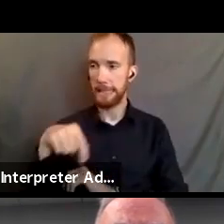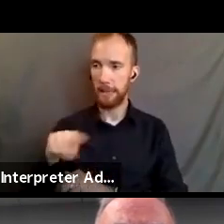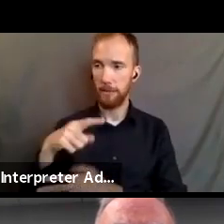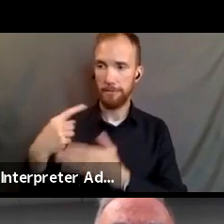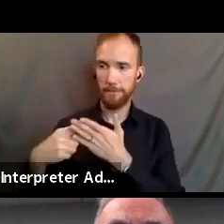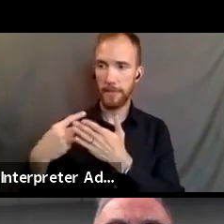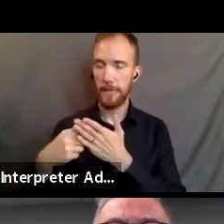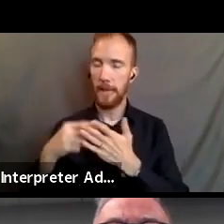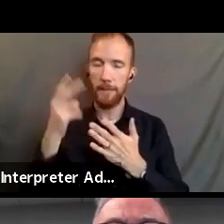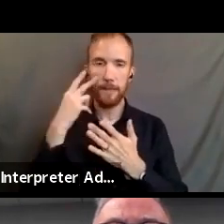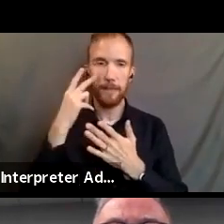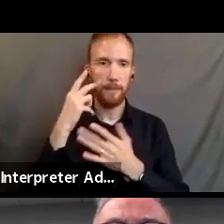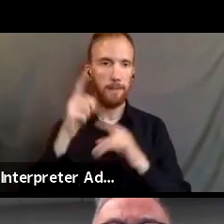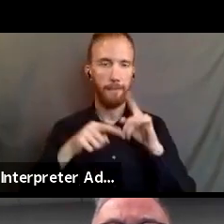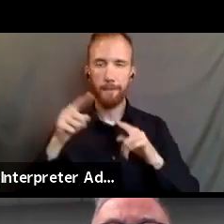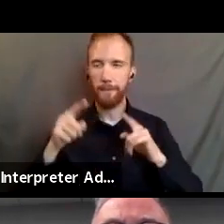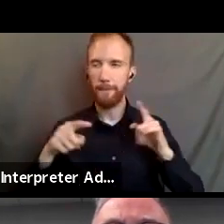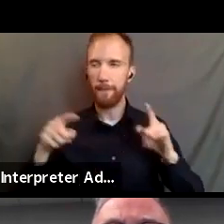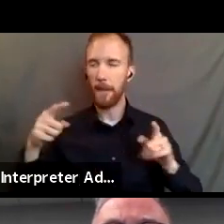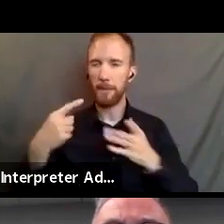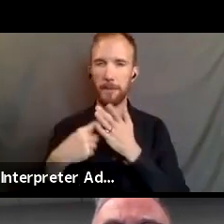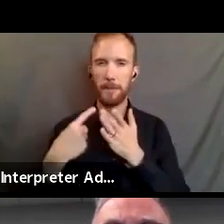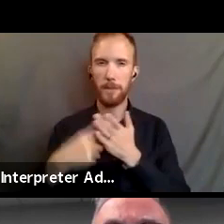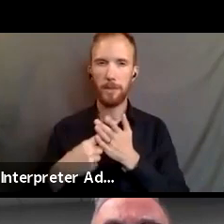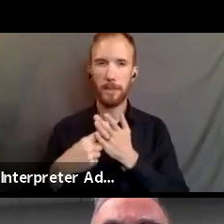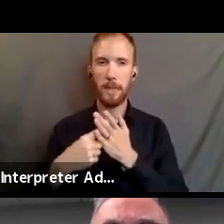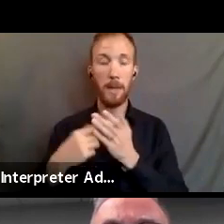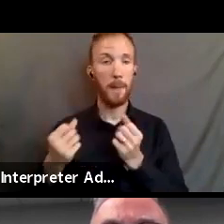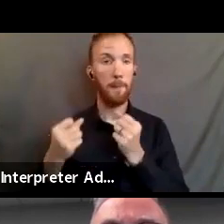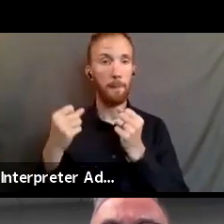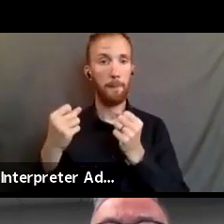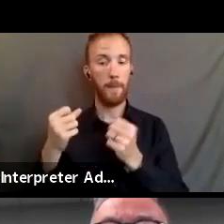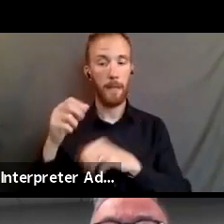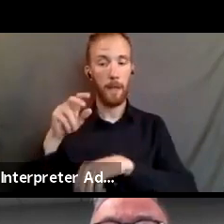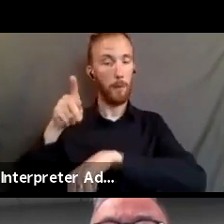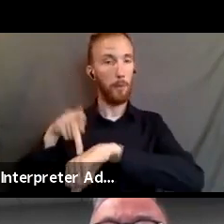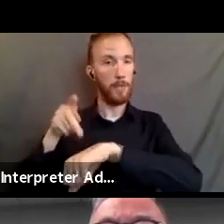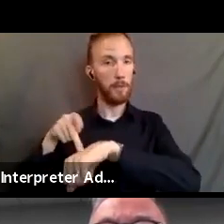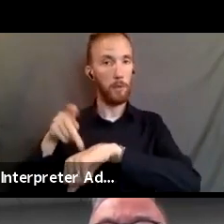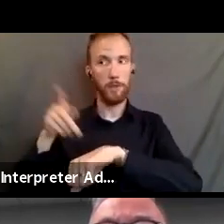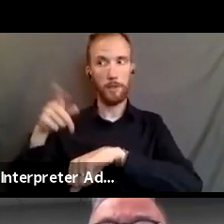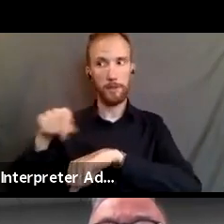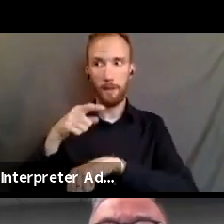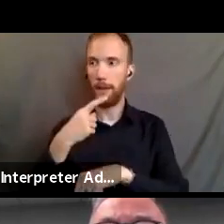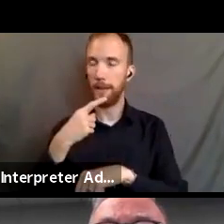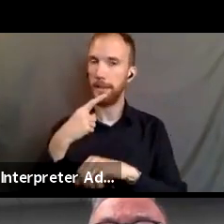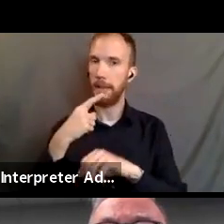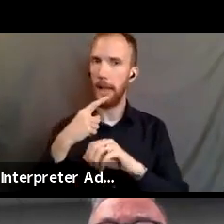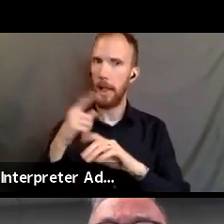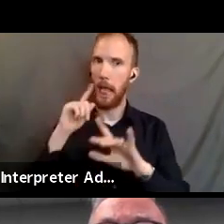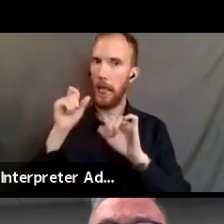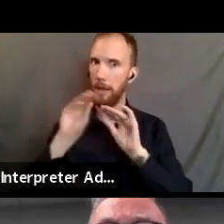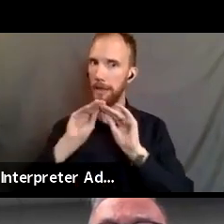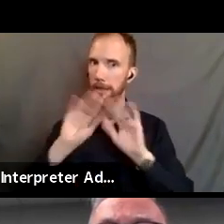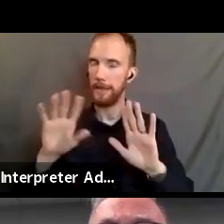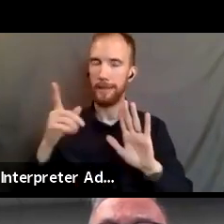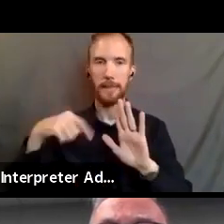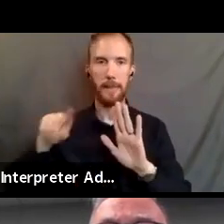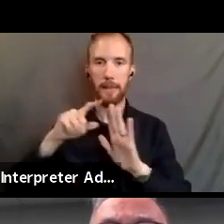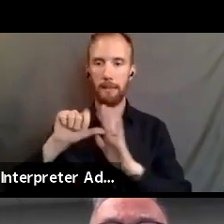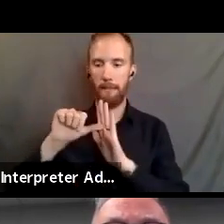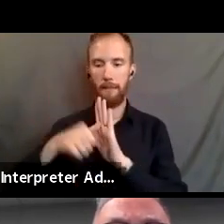having and i've heard from school principals that have said very loudly and clearly that they feel that they need